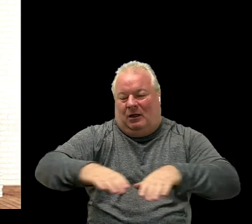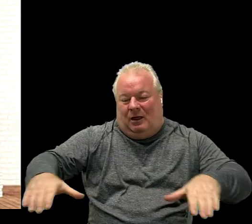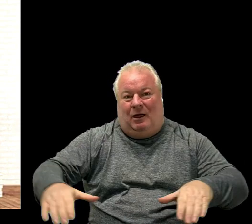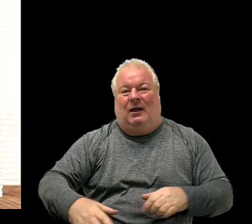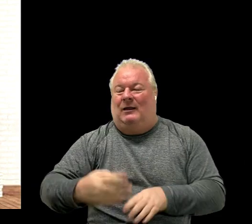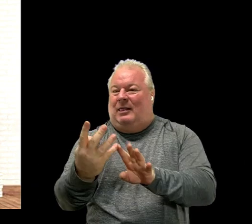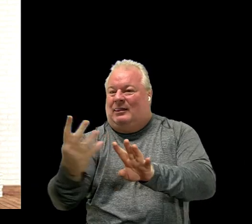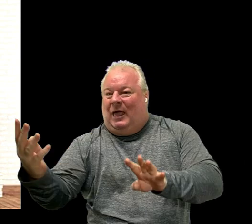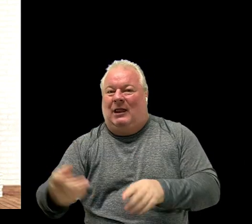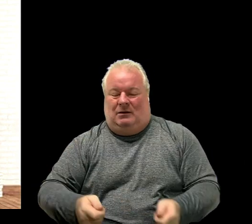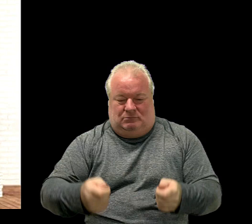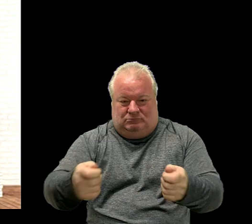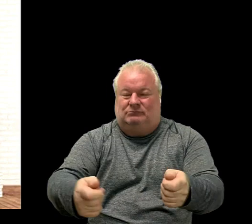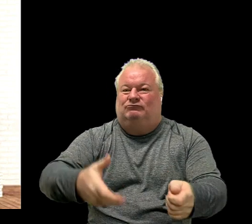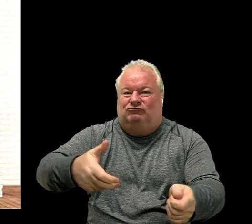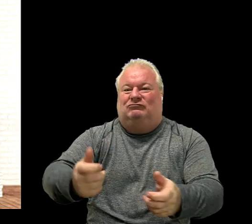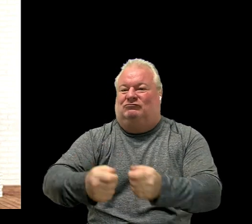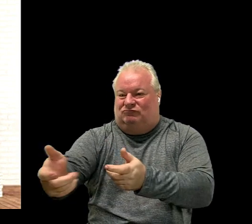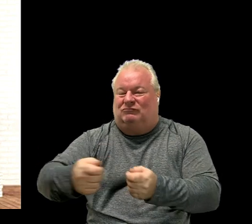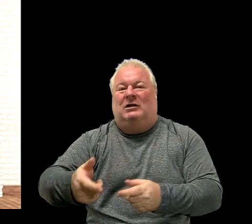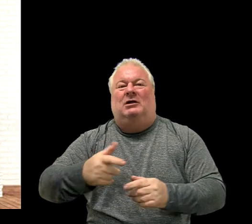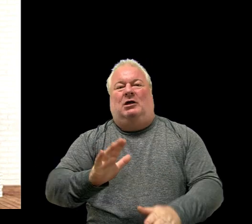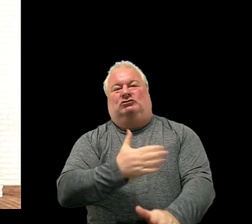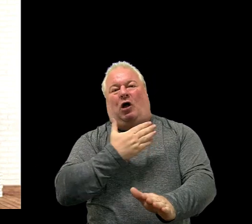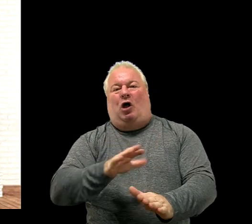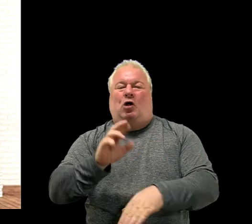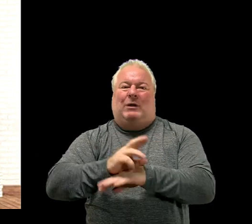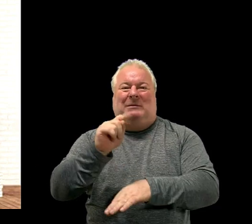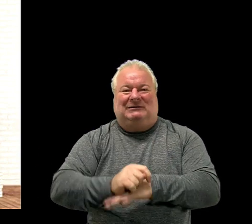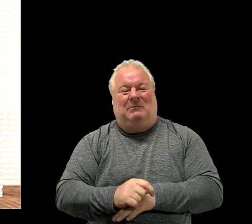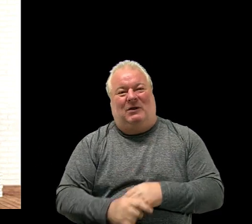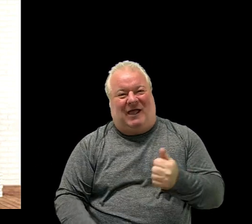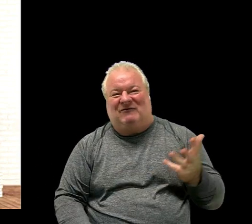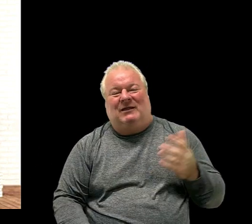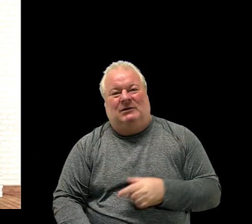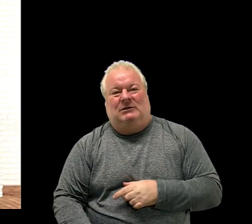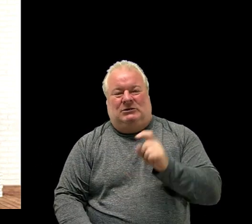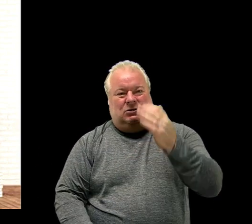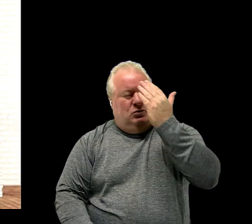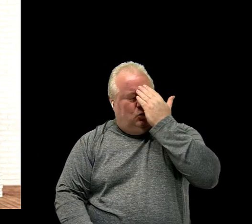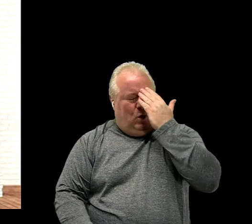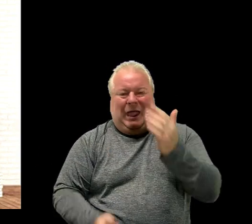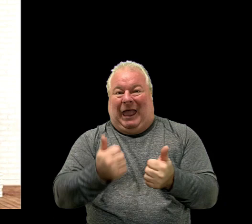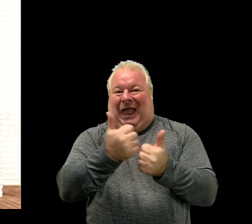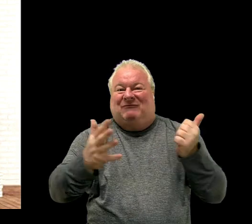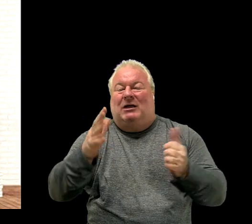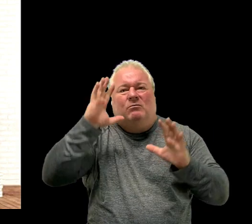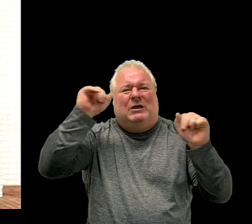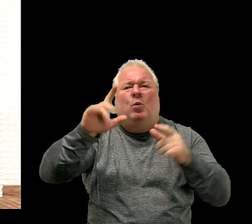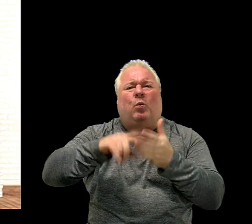line up and lead us in our Raymond Temple song. You will need to know everything that the president